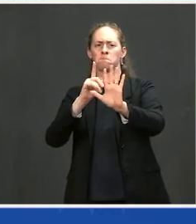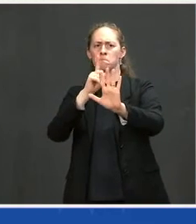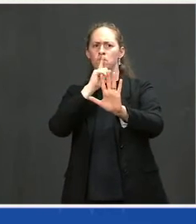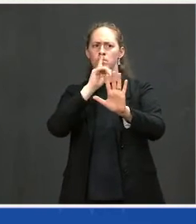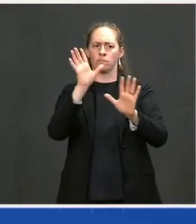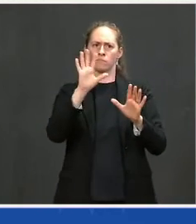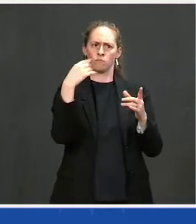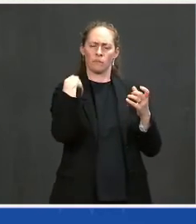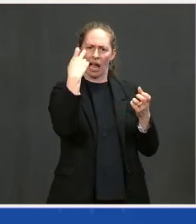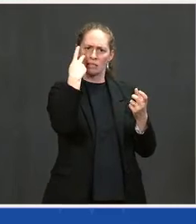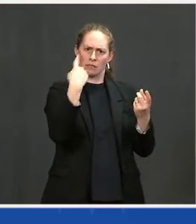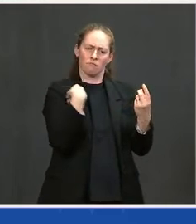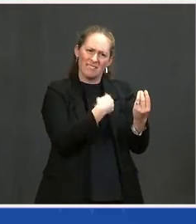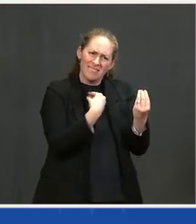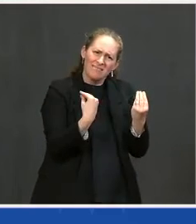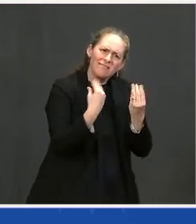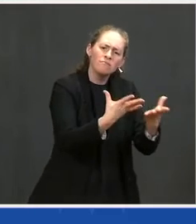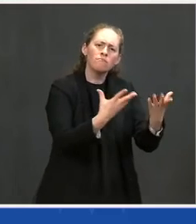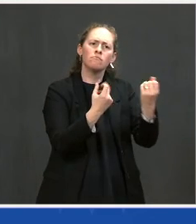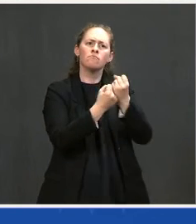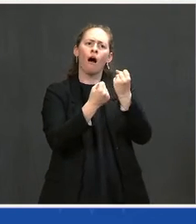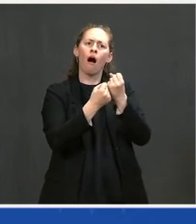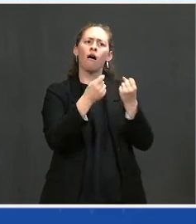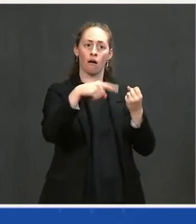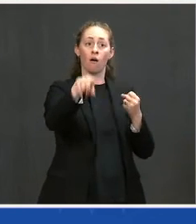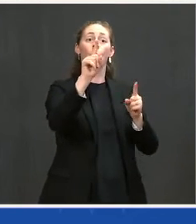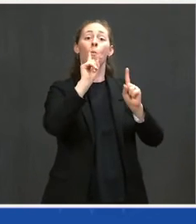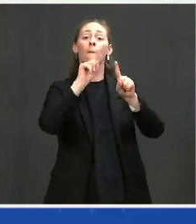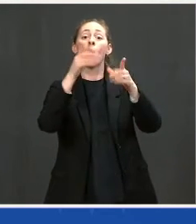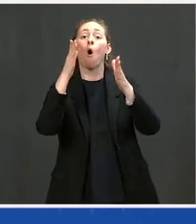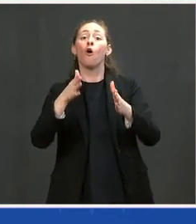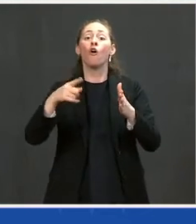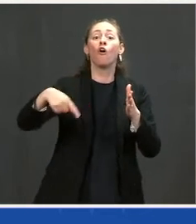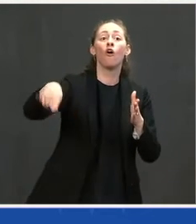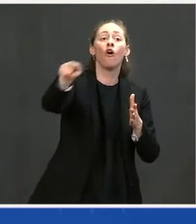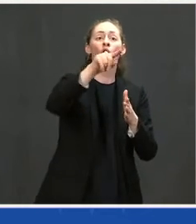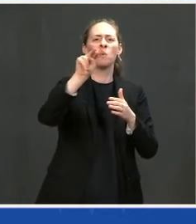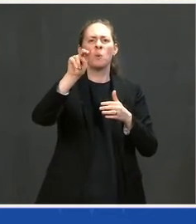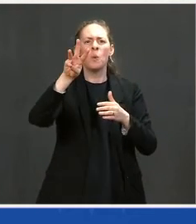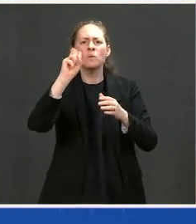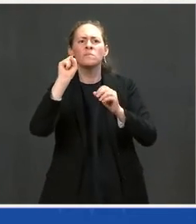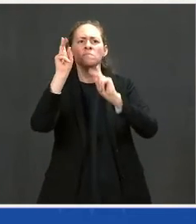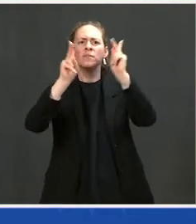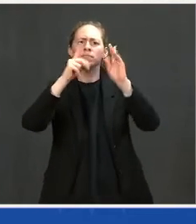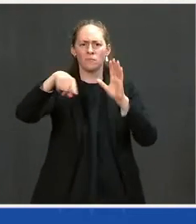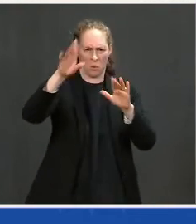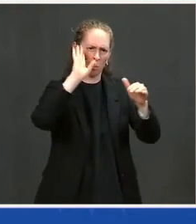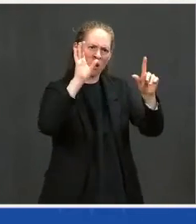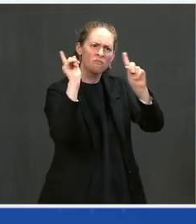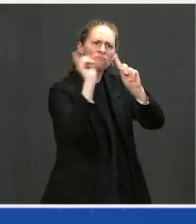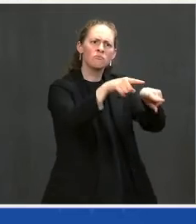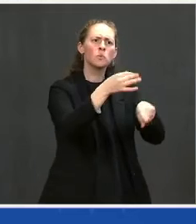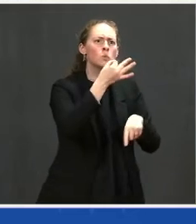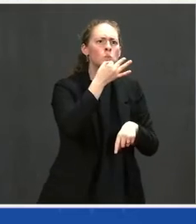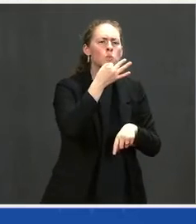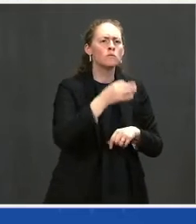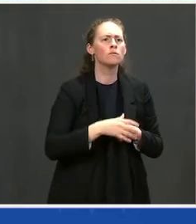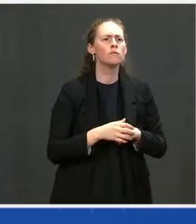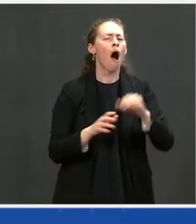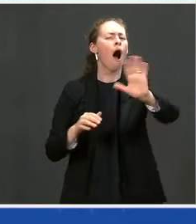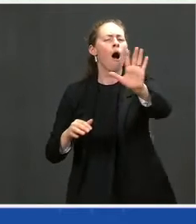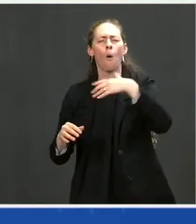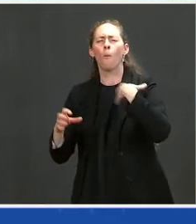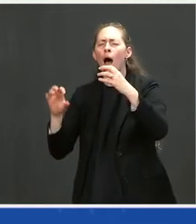full access to everything once we get this thing moving. Okay, just to be clear, how soon will that be, Mr. President? I don't